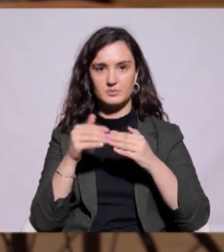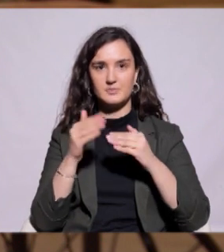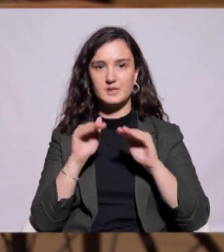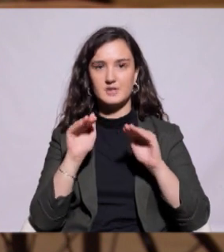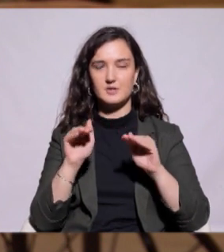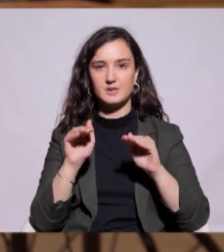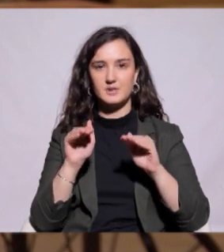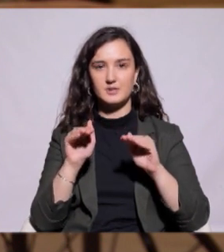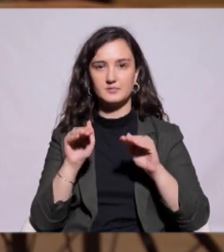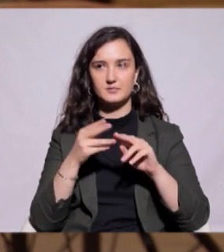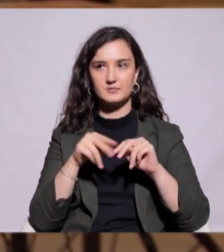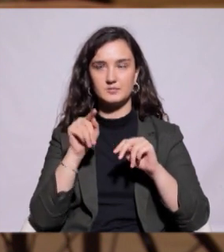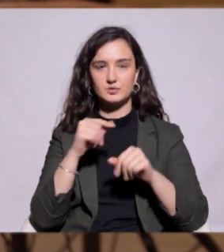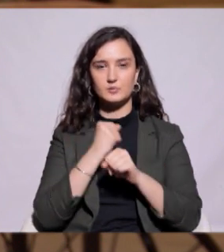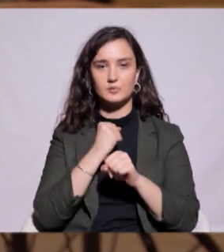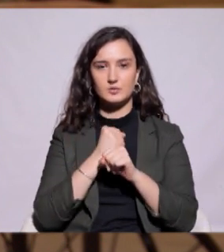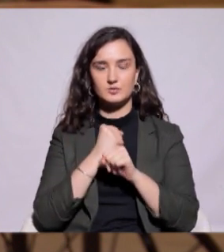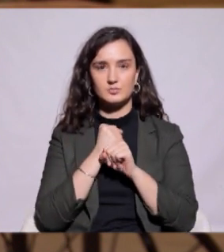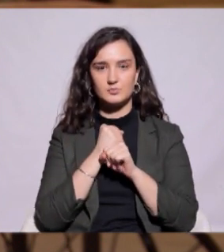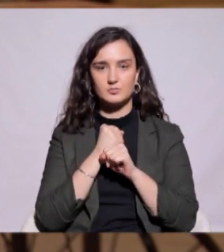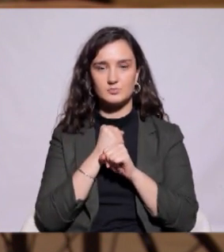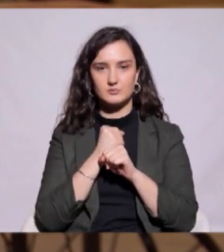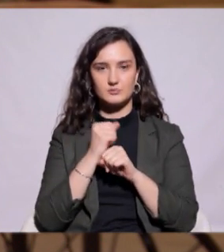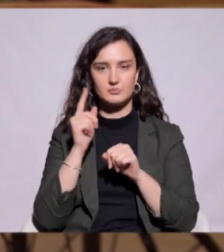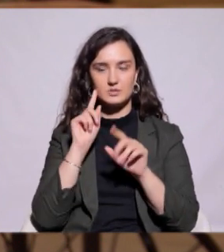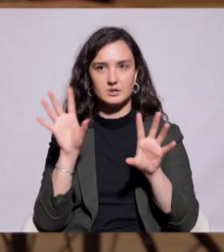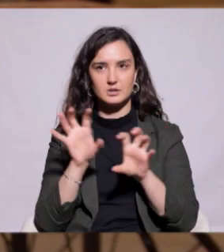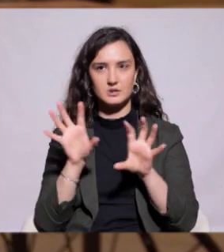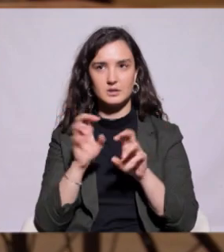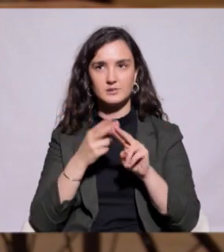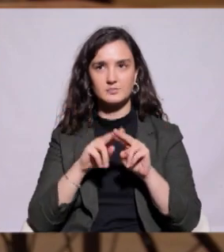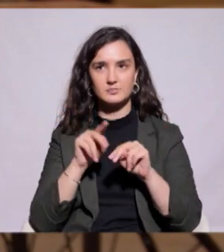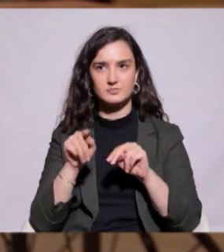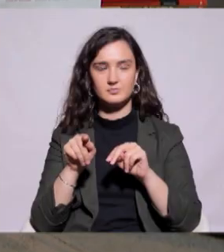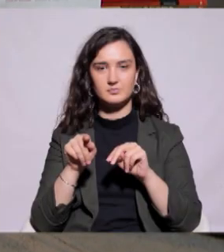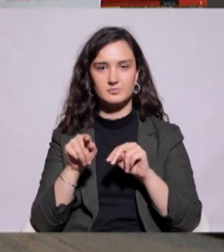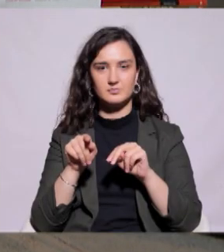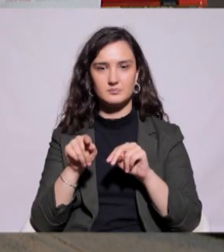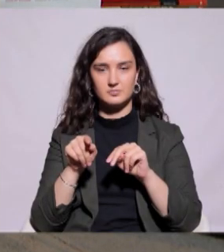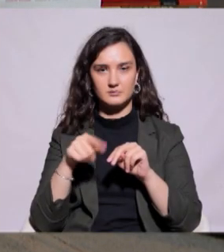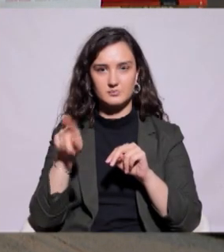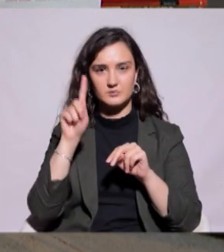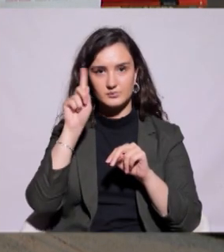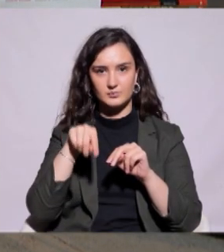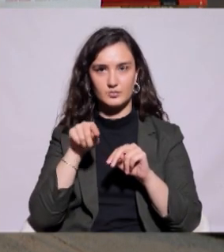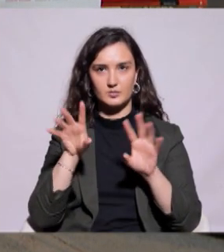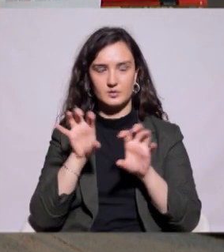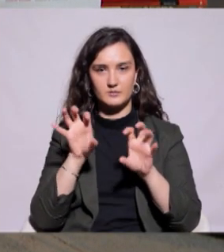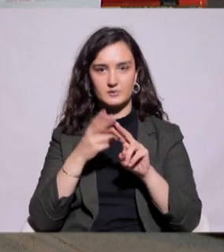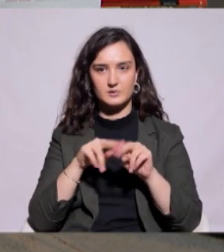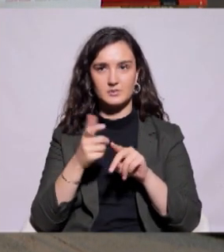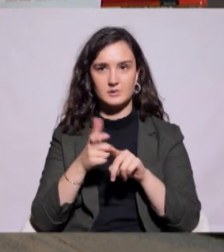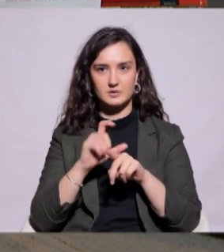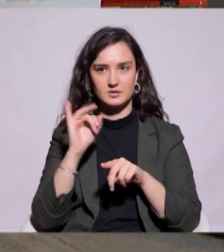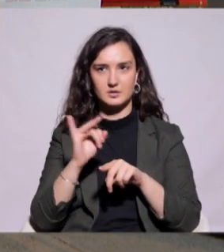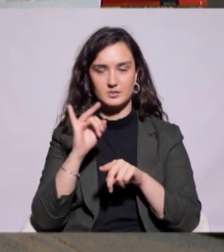forces. So she worked to build radios. Without her, there would probably be no Wi-Fi. That's